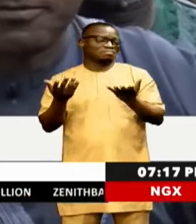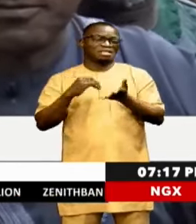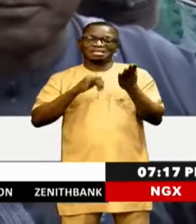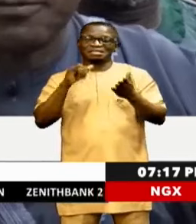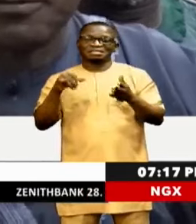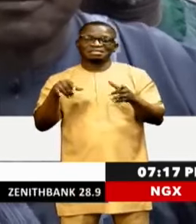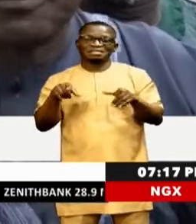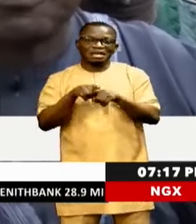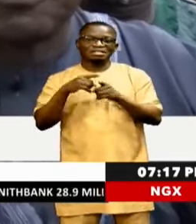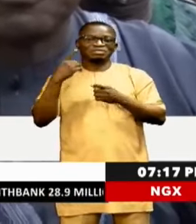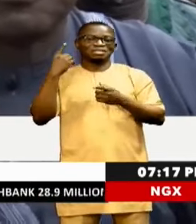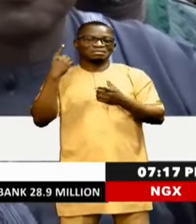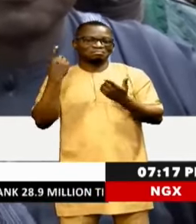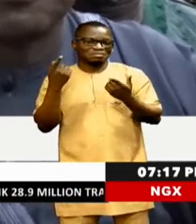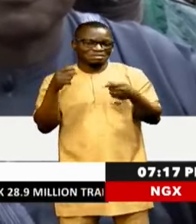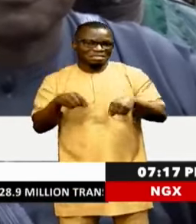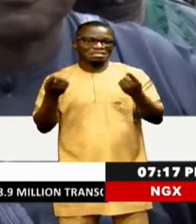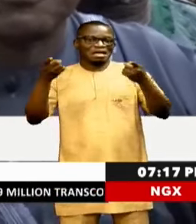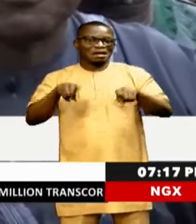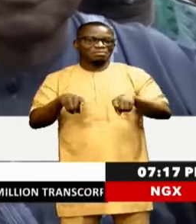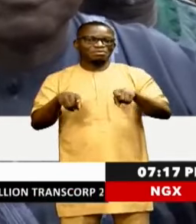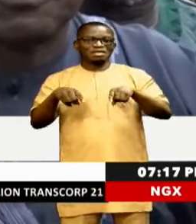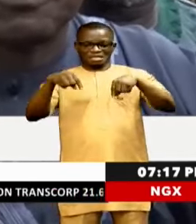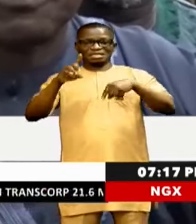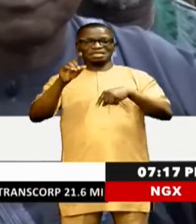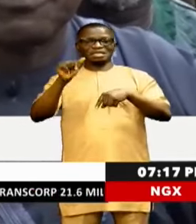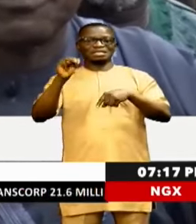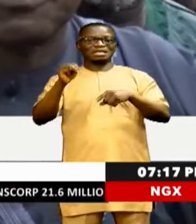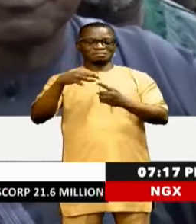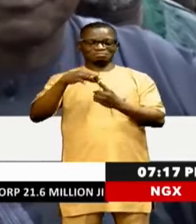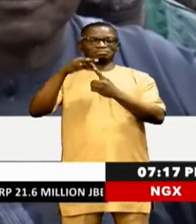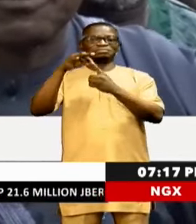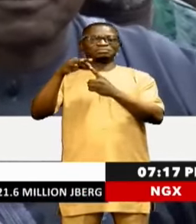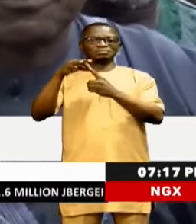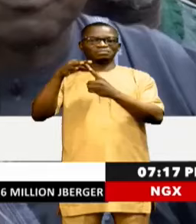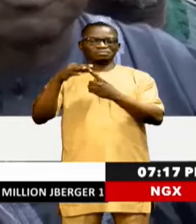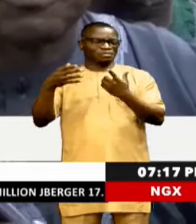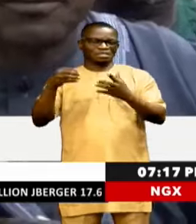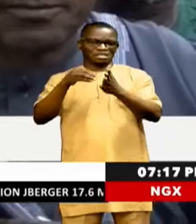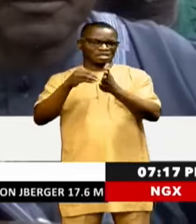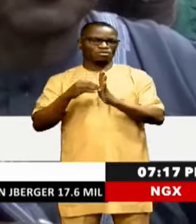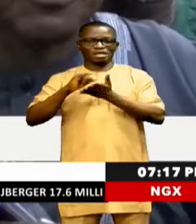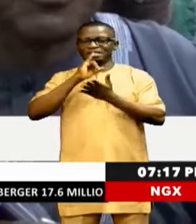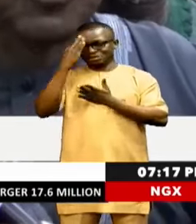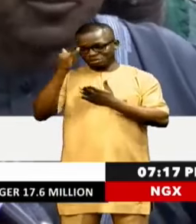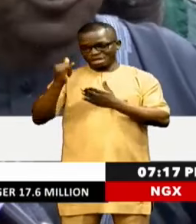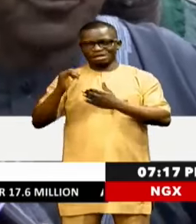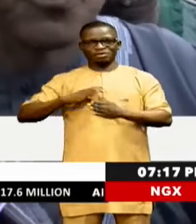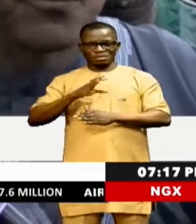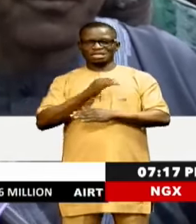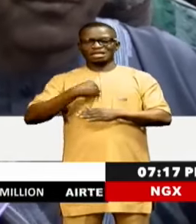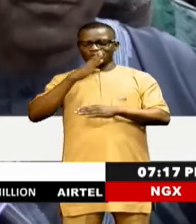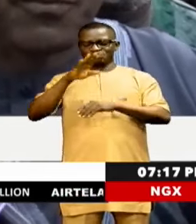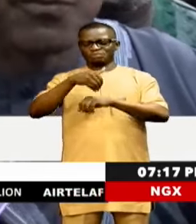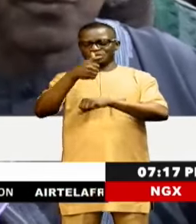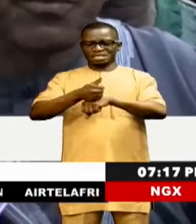in the instance of these dams, there is a special case, and that's why a special committee is being set up